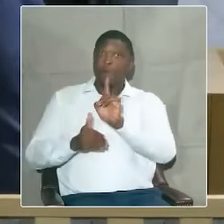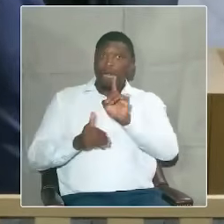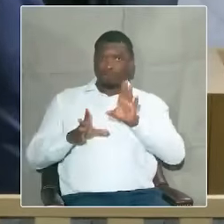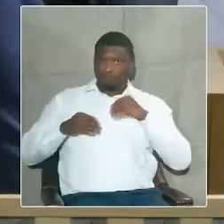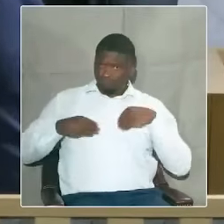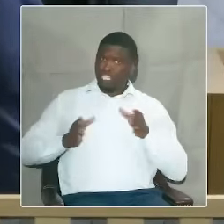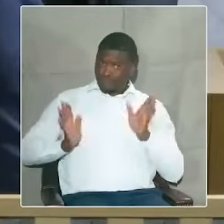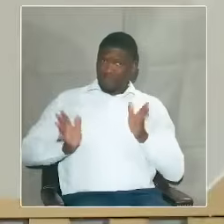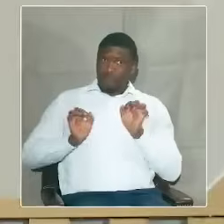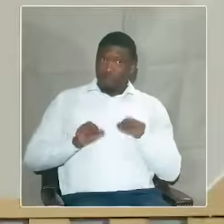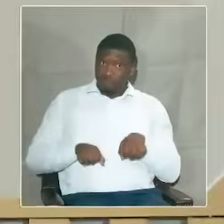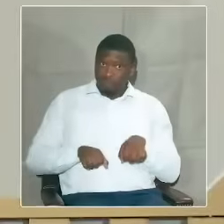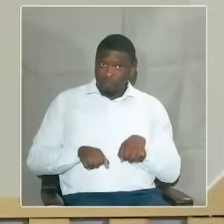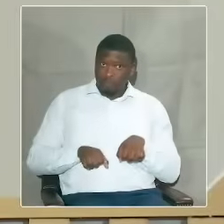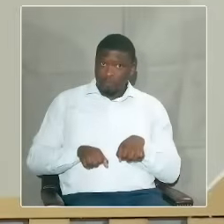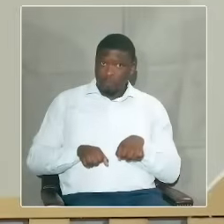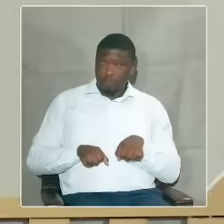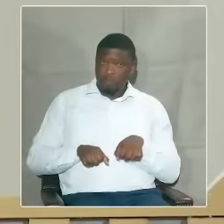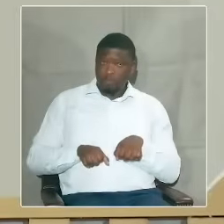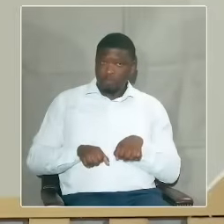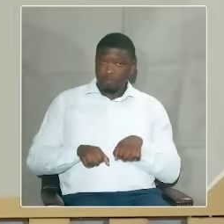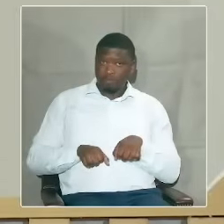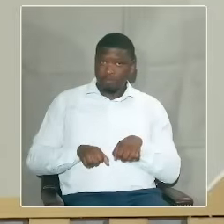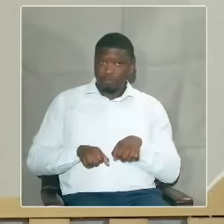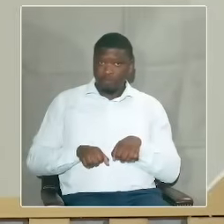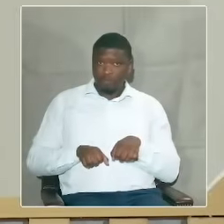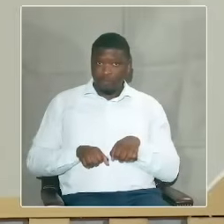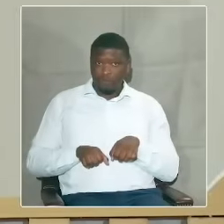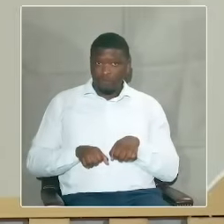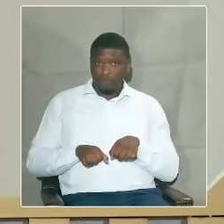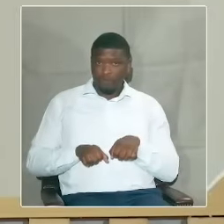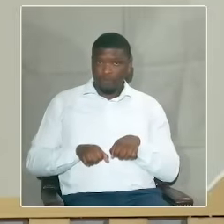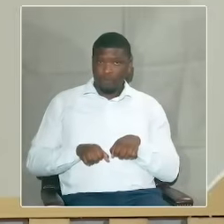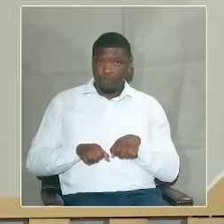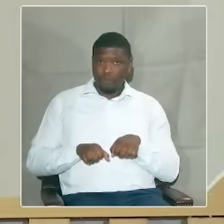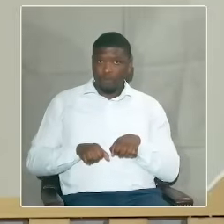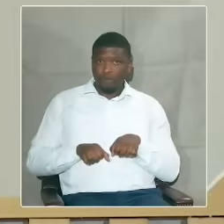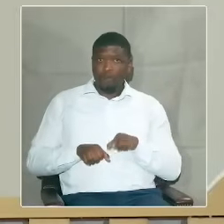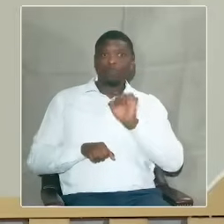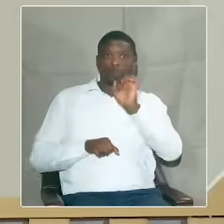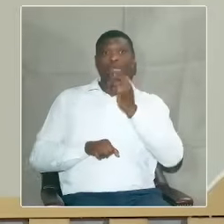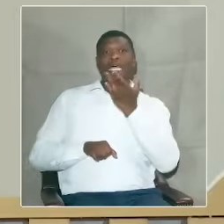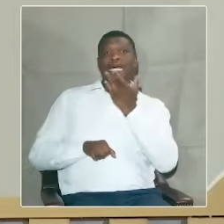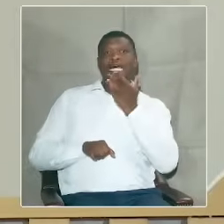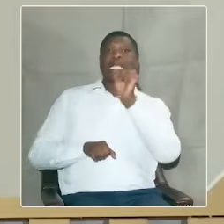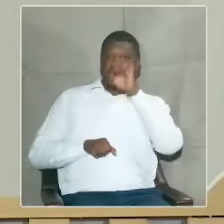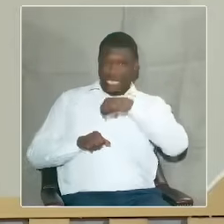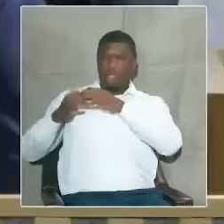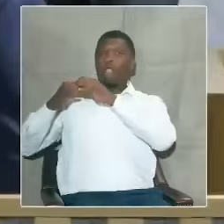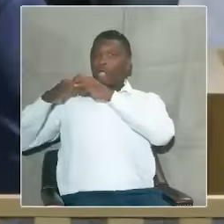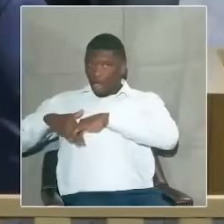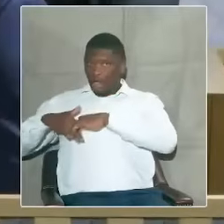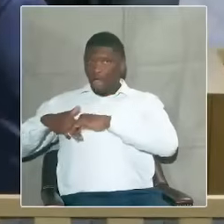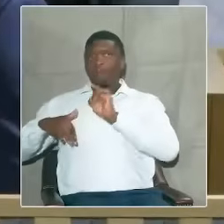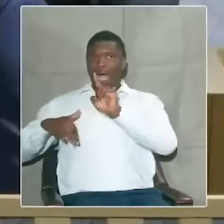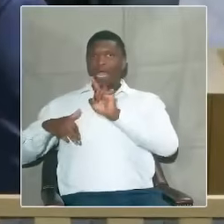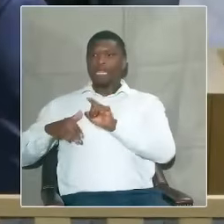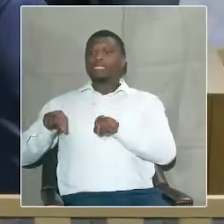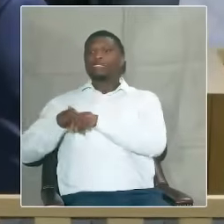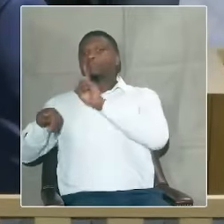or it should be a phased process, which is what you preferred. Now, you have